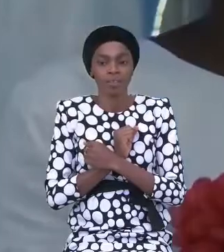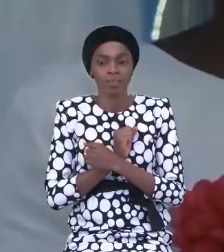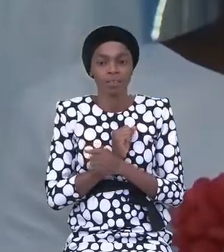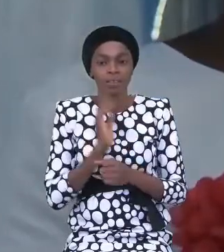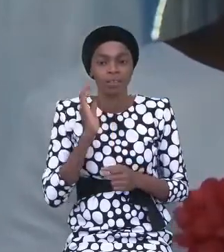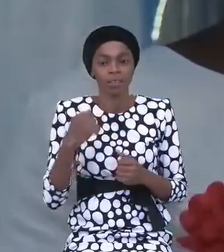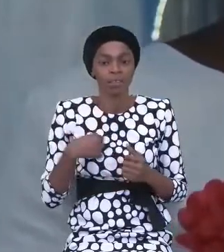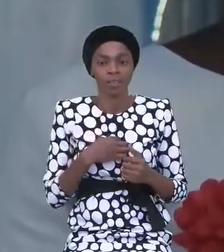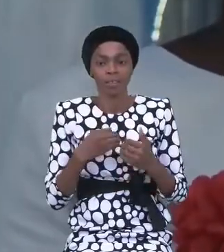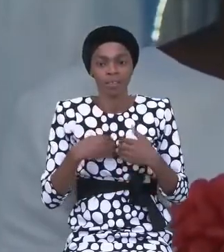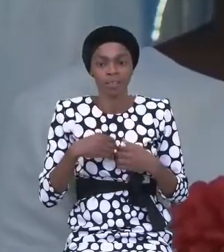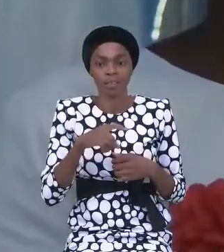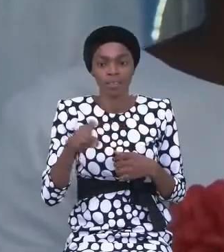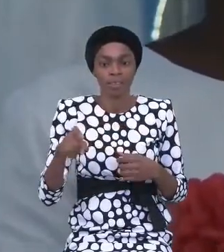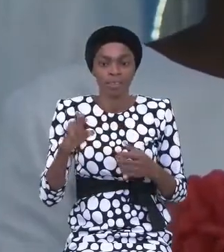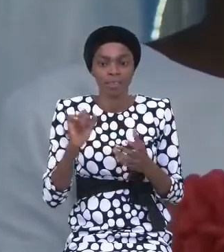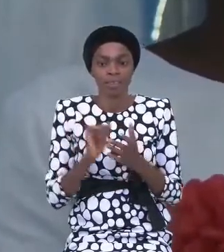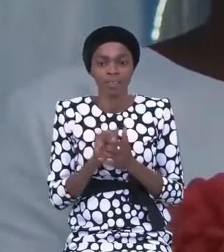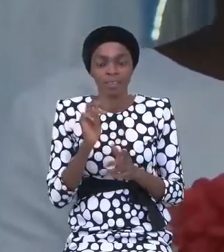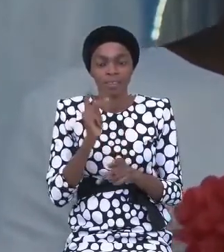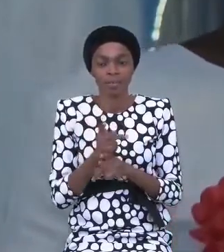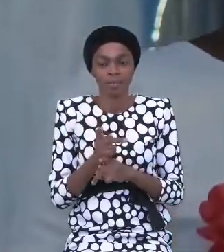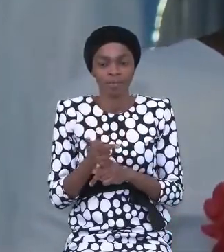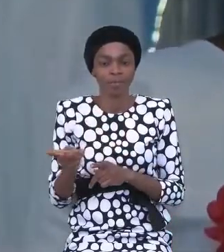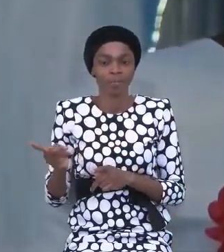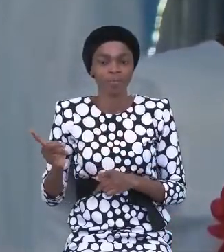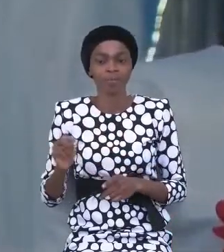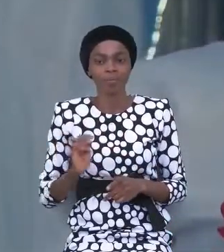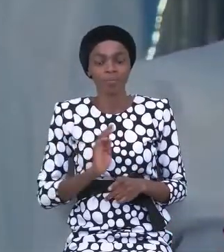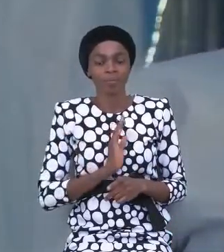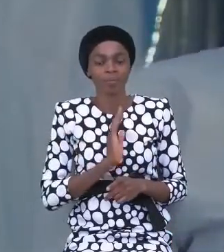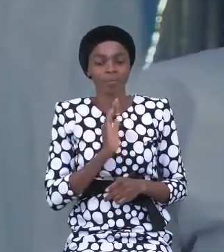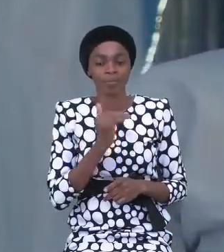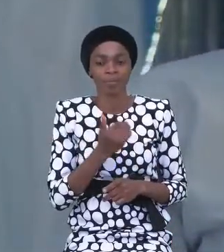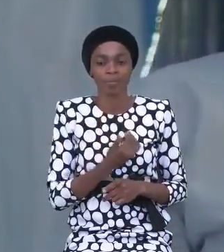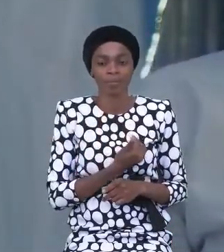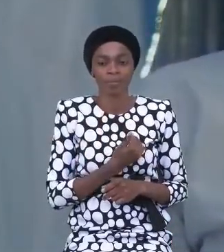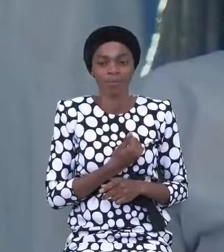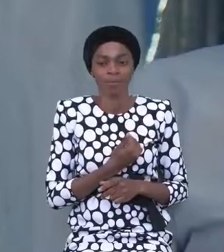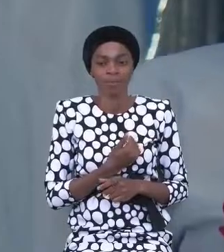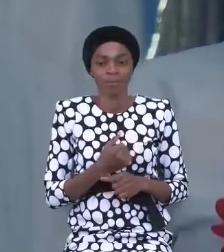love. We have an anchor that keeps the soul